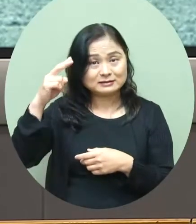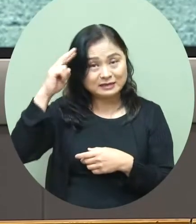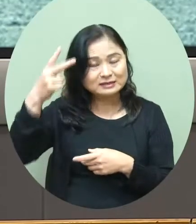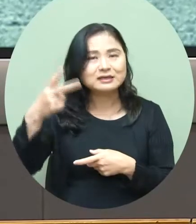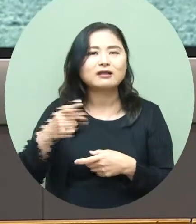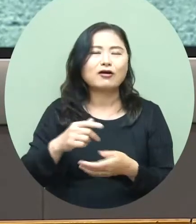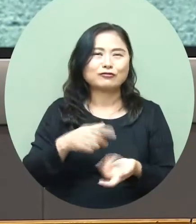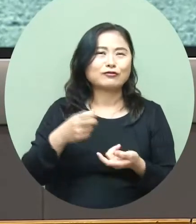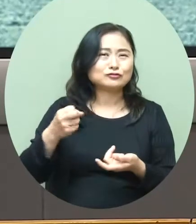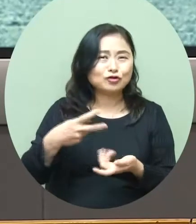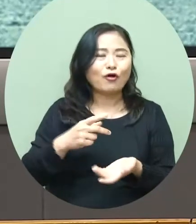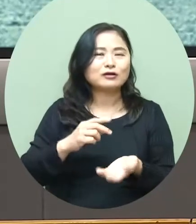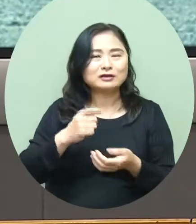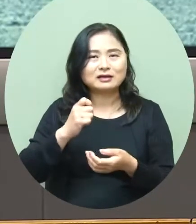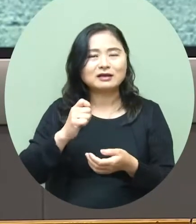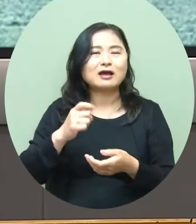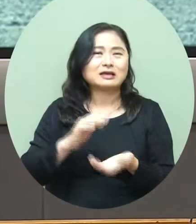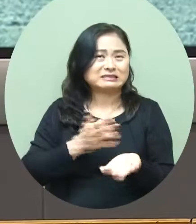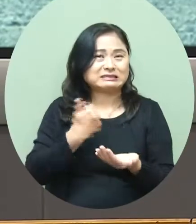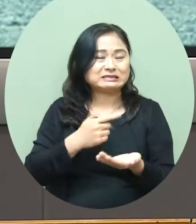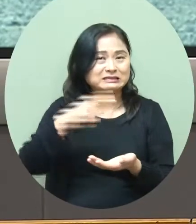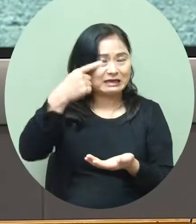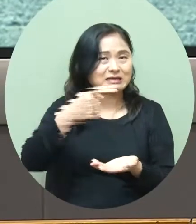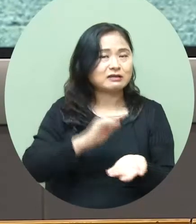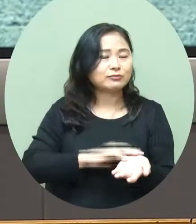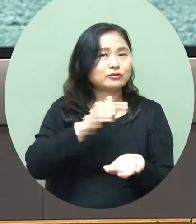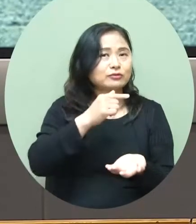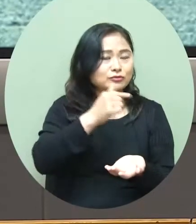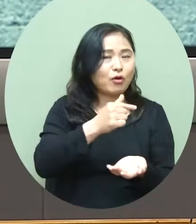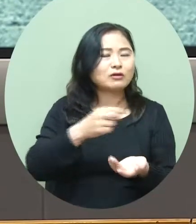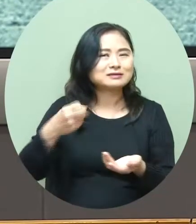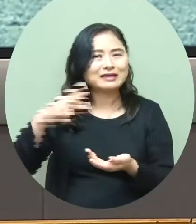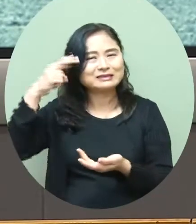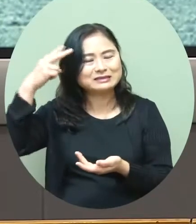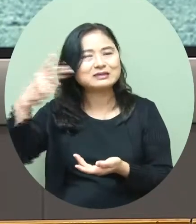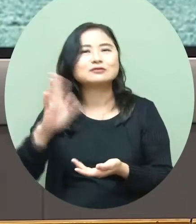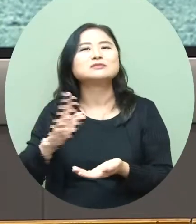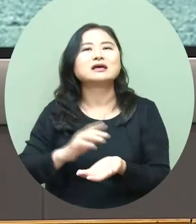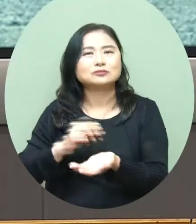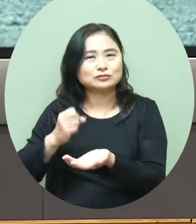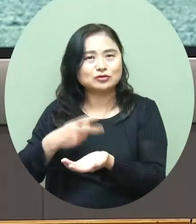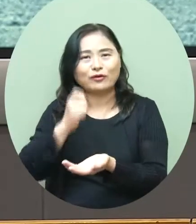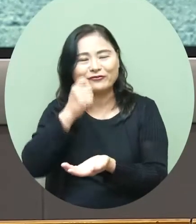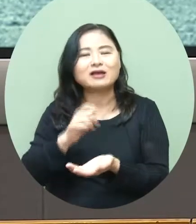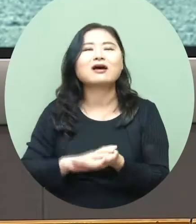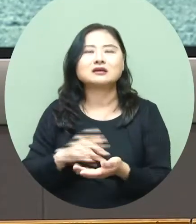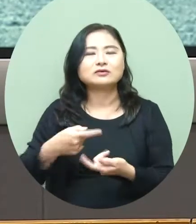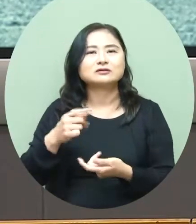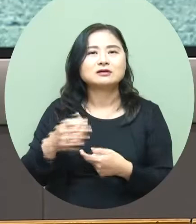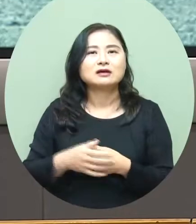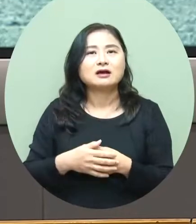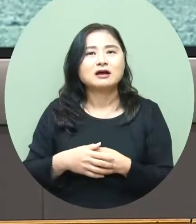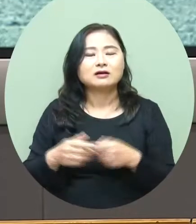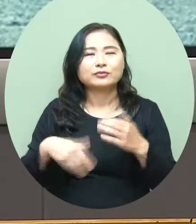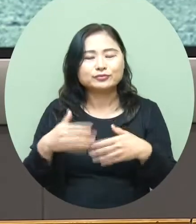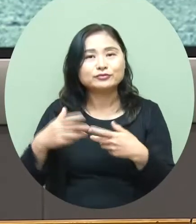And for those who tested positive on day 1, they wouldn't do it again on day 2, so there was a drop in day 2. We have to wait till the whole exercise ends,